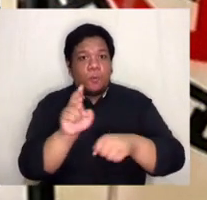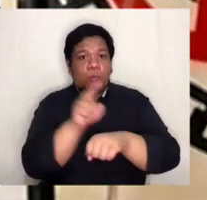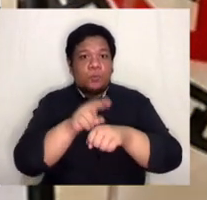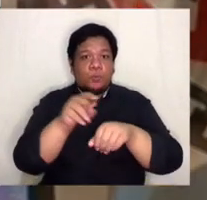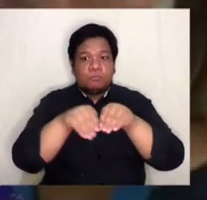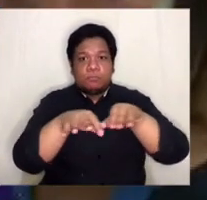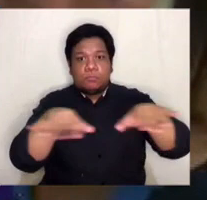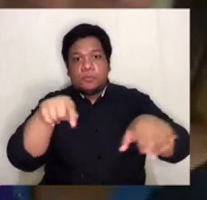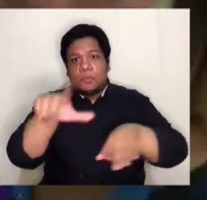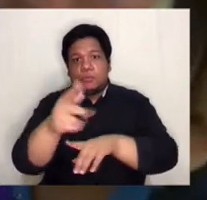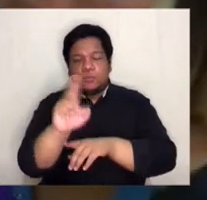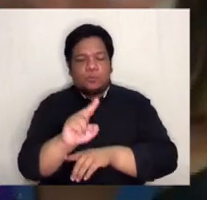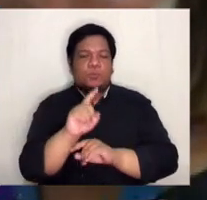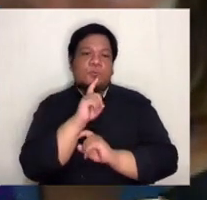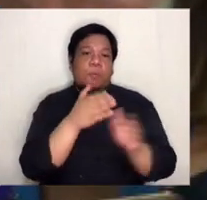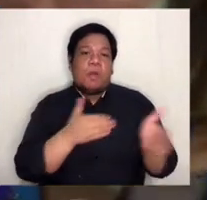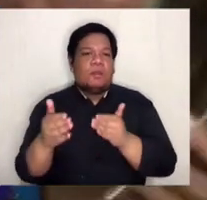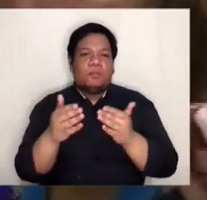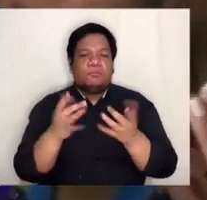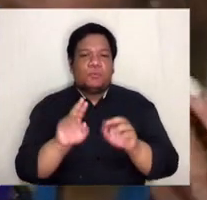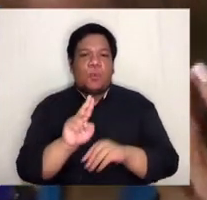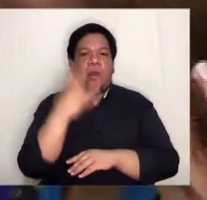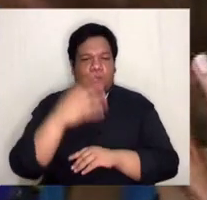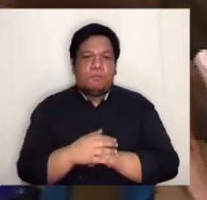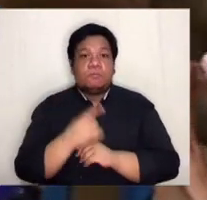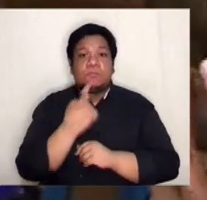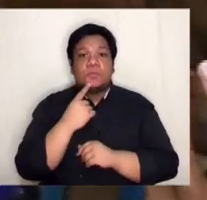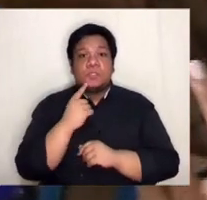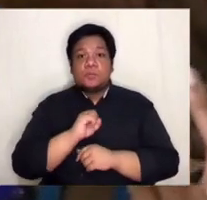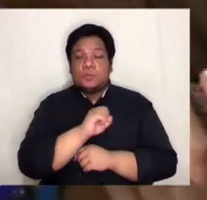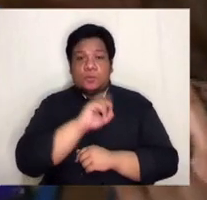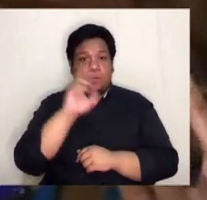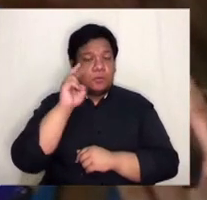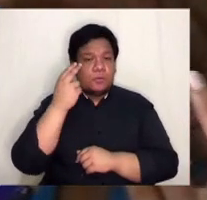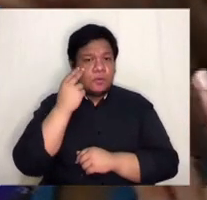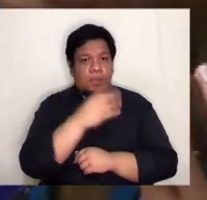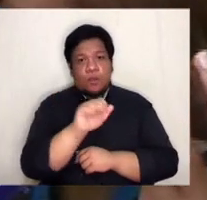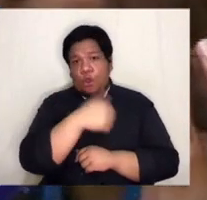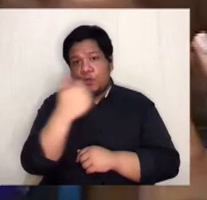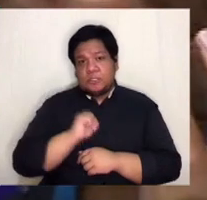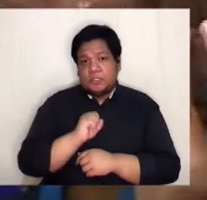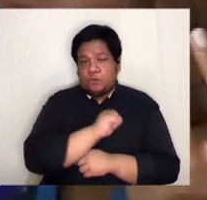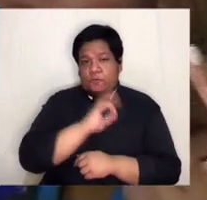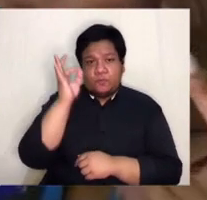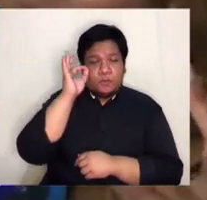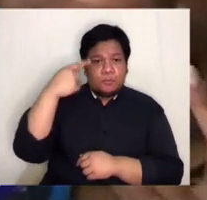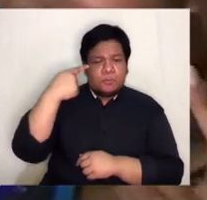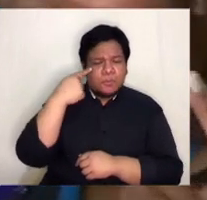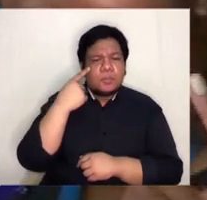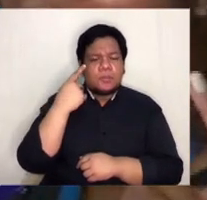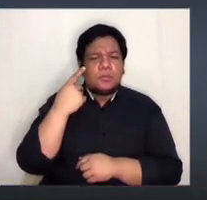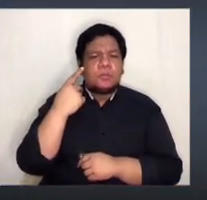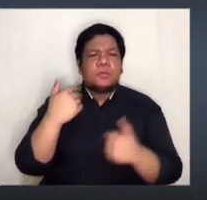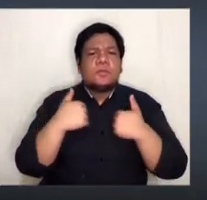sa ating plano. Aside from Senator Hontiveros, Liberal Party Senator Francis Pangilinan also took a swipe at the government